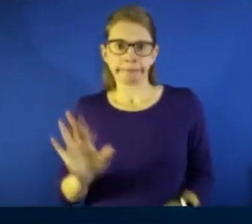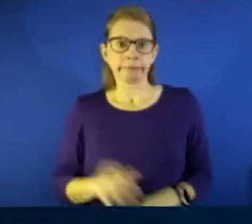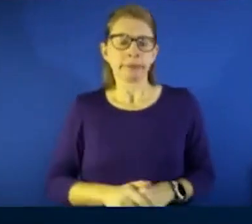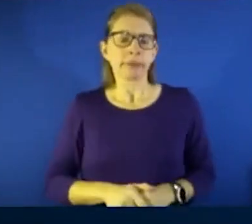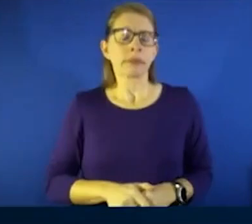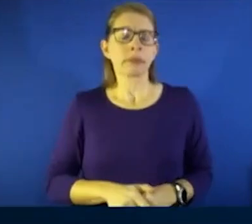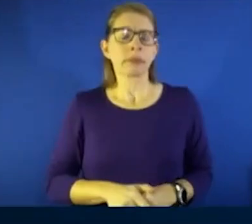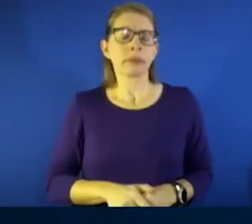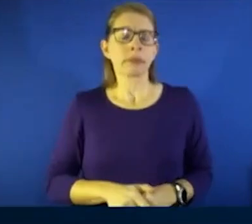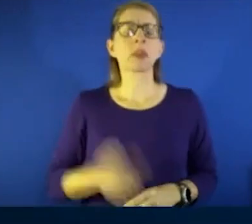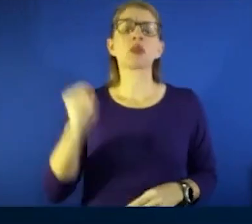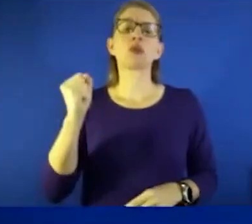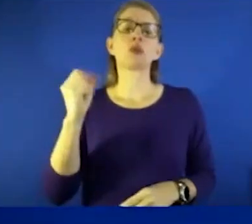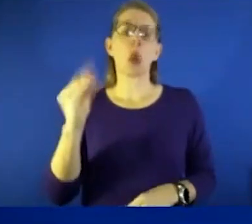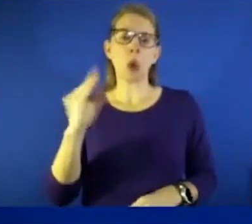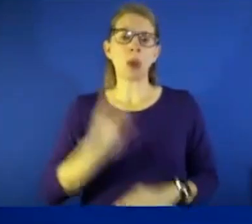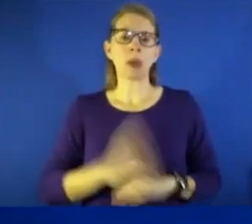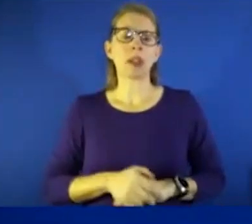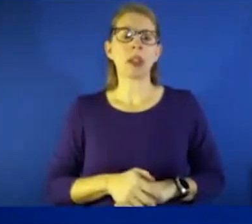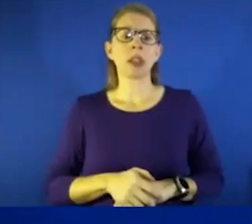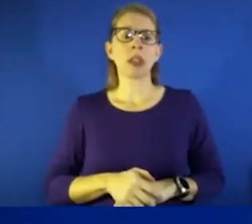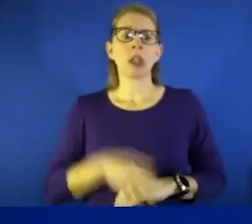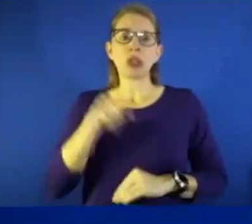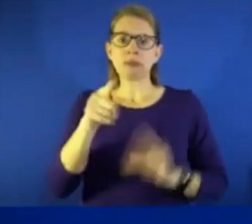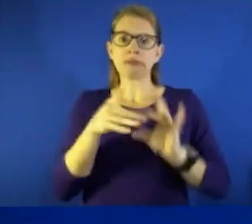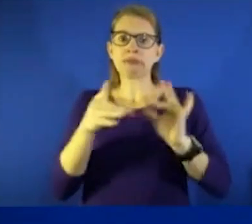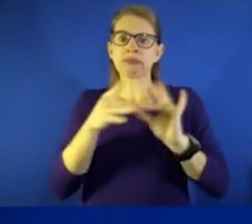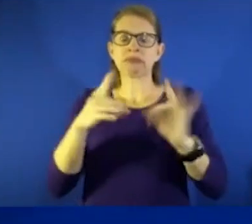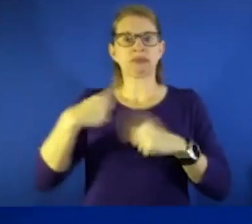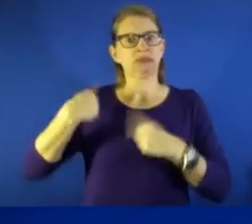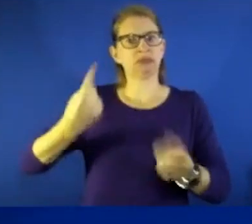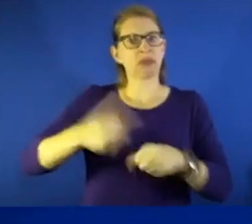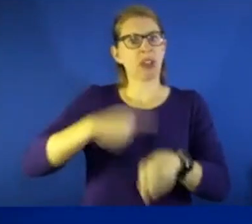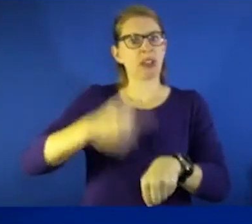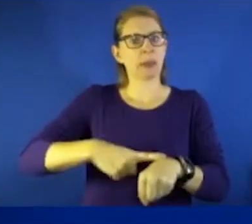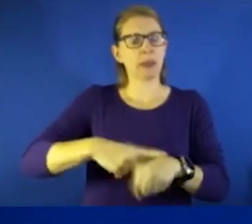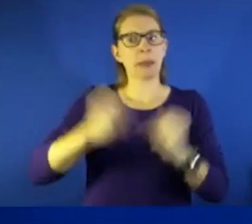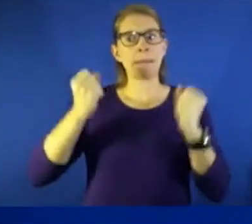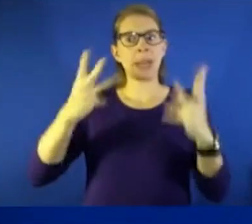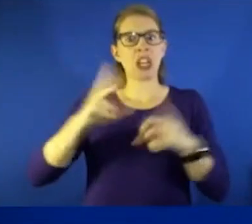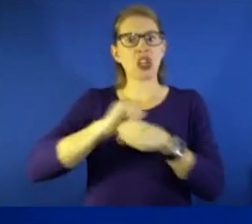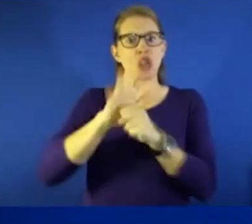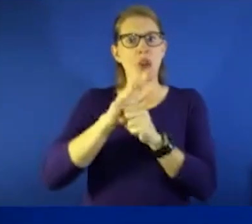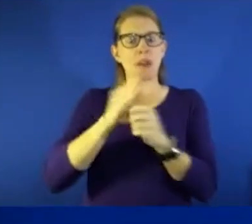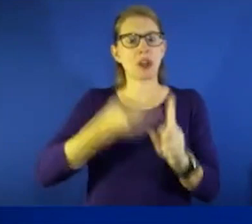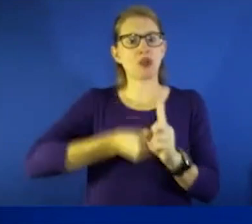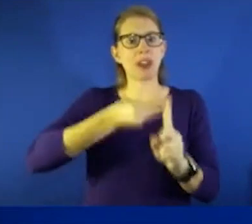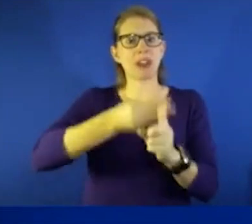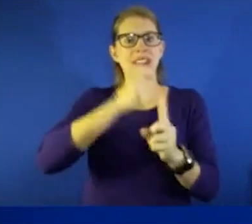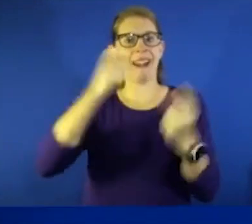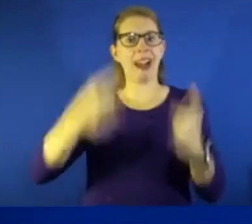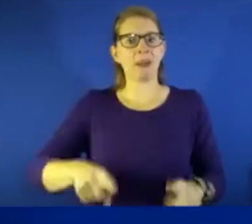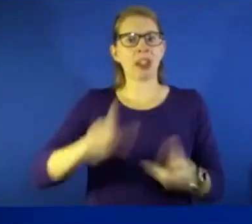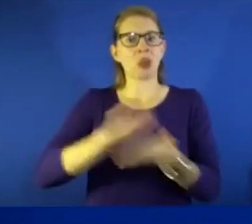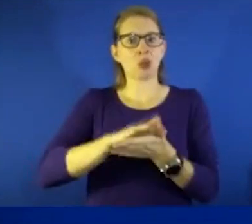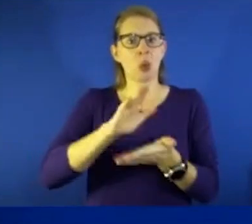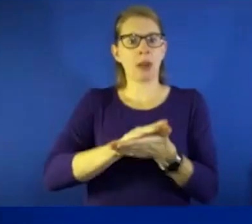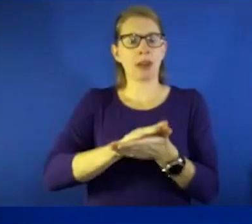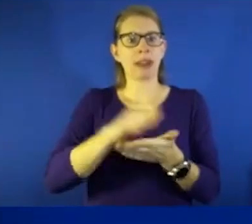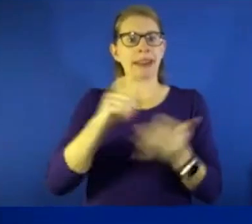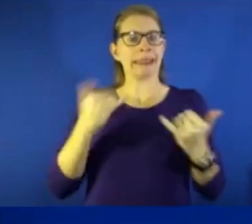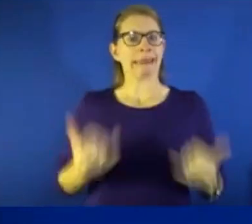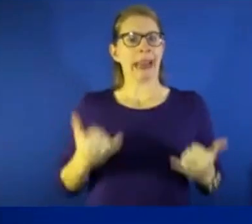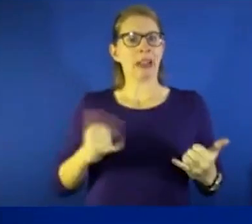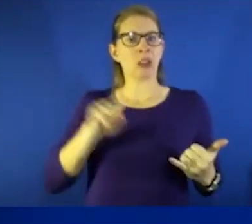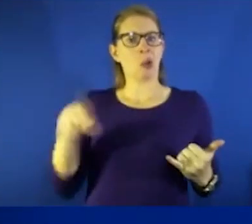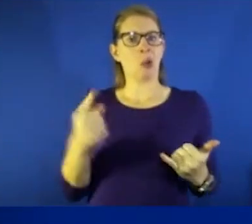Stites. So you guys have said for a long time that a lot of the COVID transmission isn't happening in schools. And now that's the only